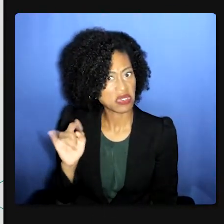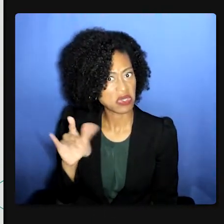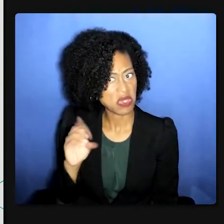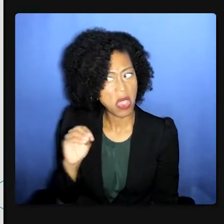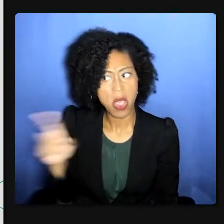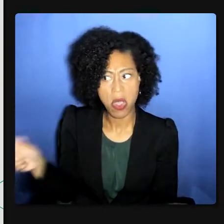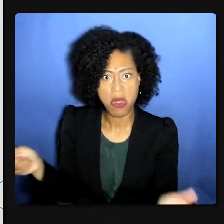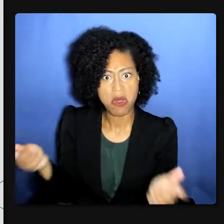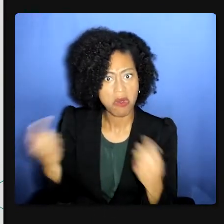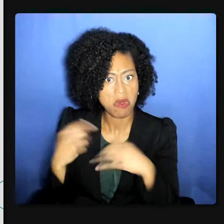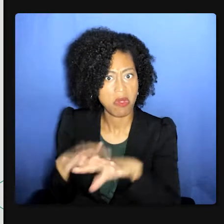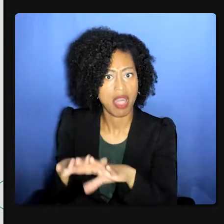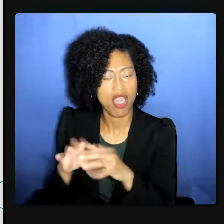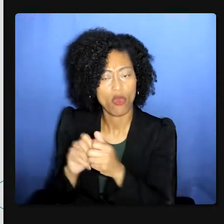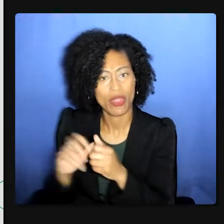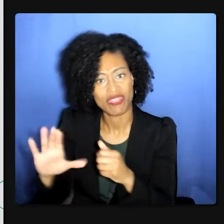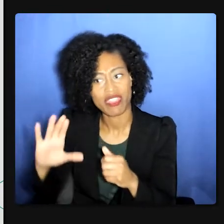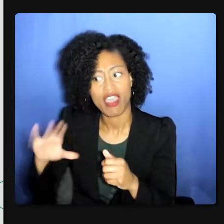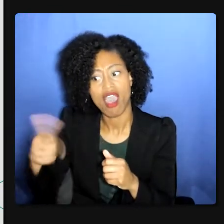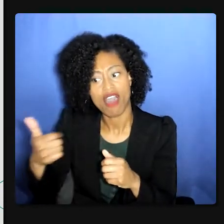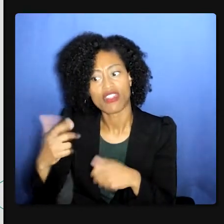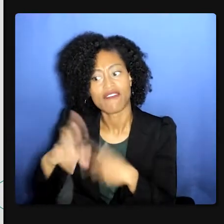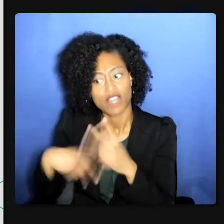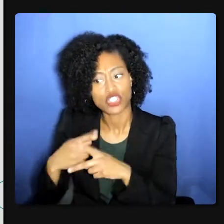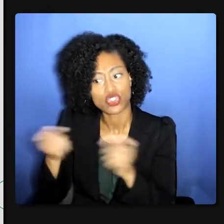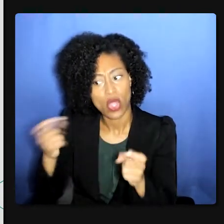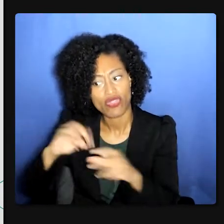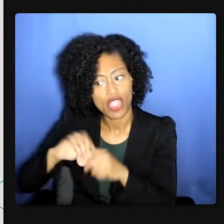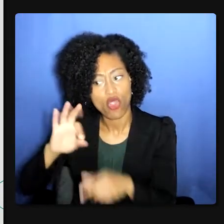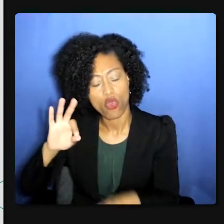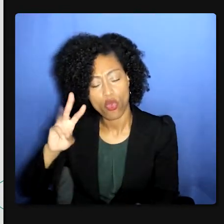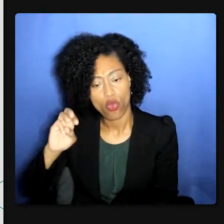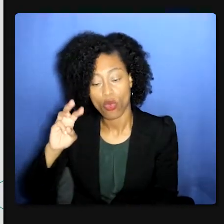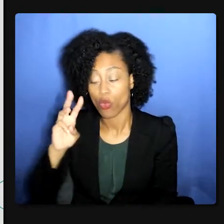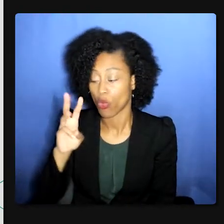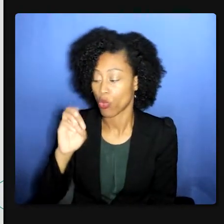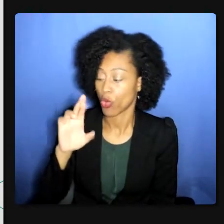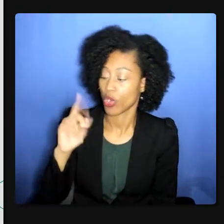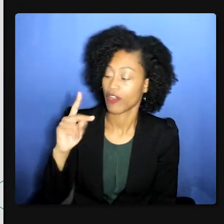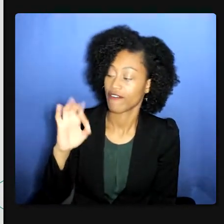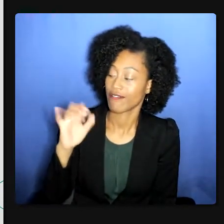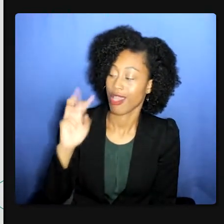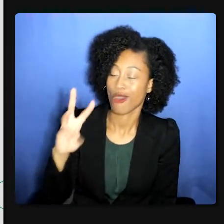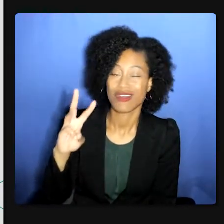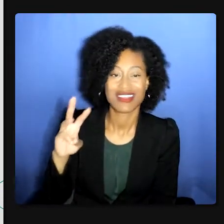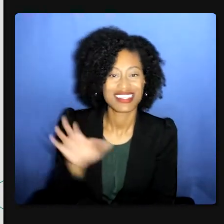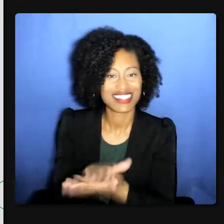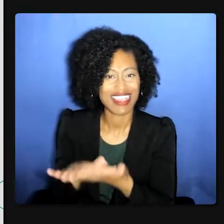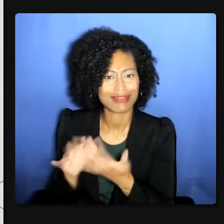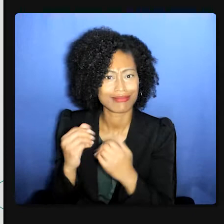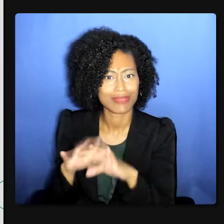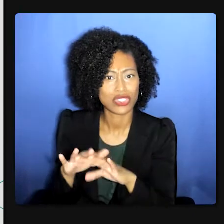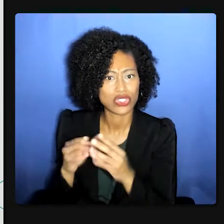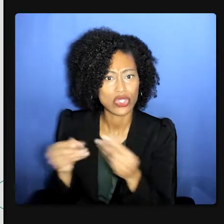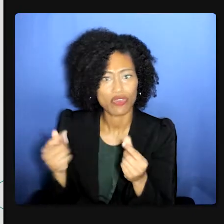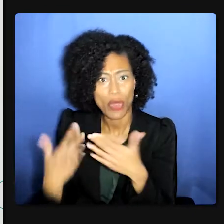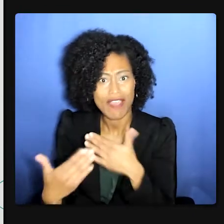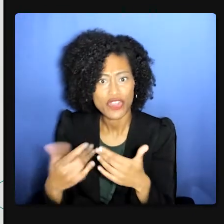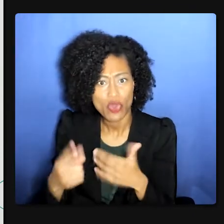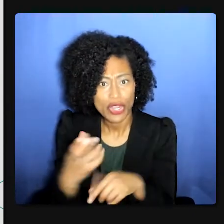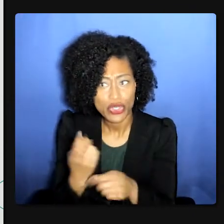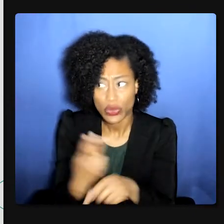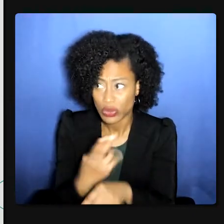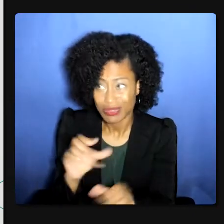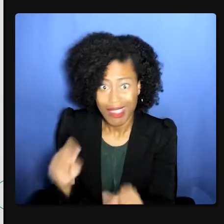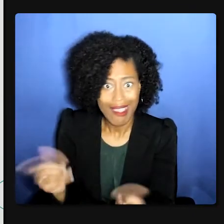with other version control systems in their workflows. So we're glad we can offer an integrated solution with pretty much anything you would want to